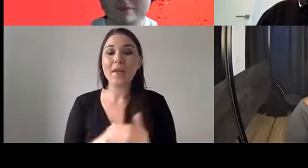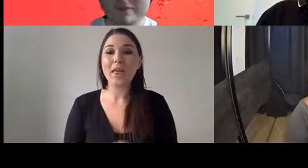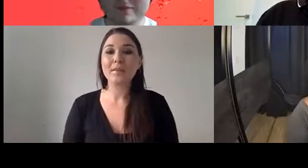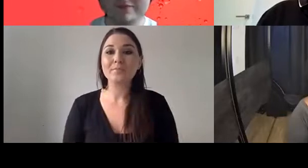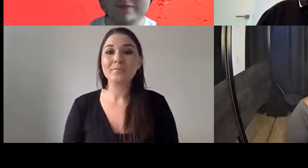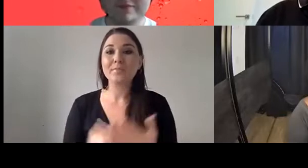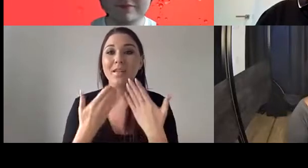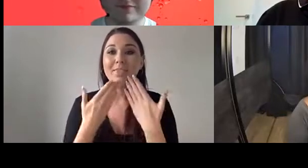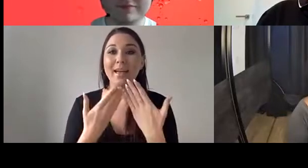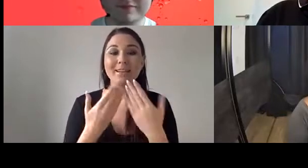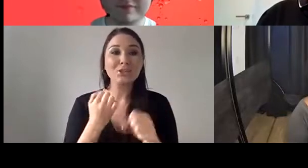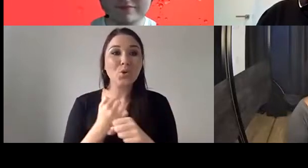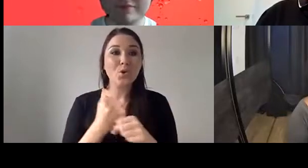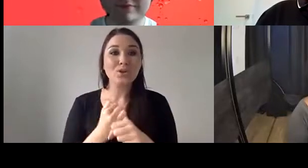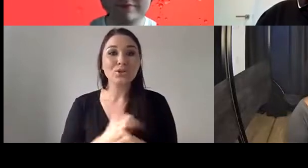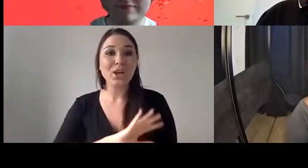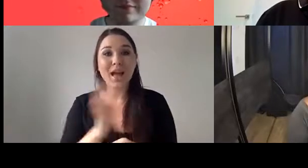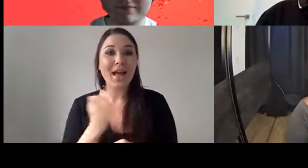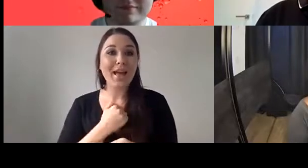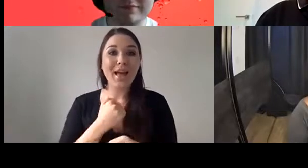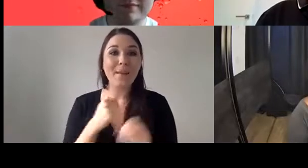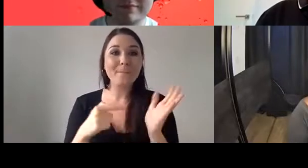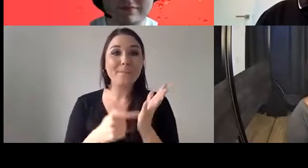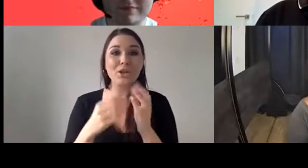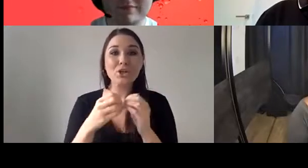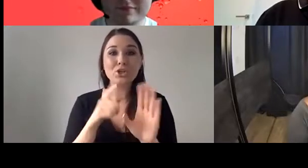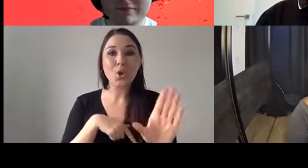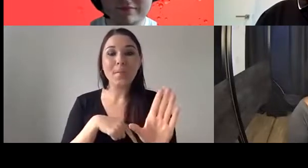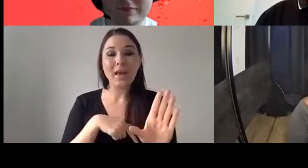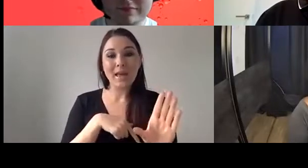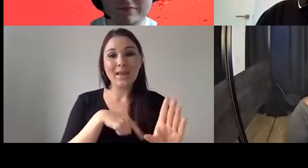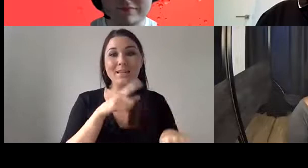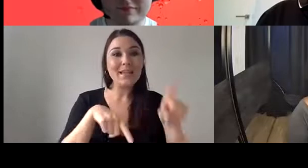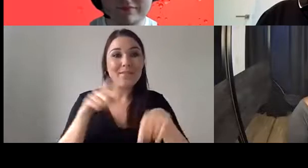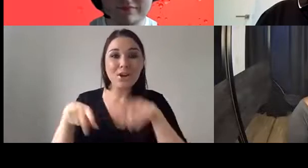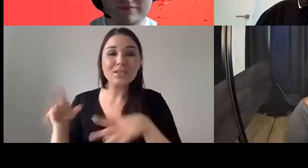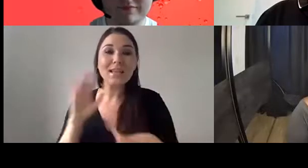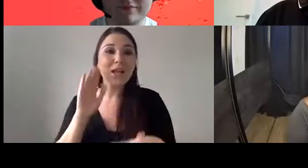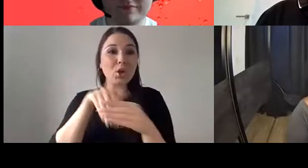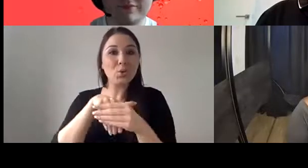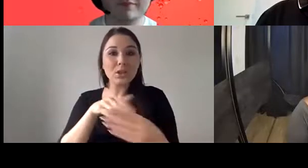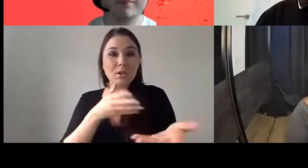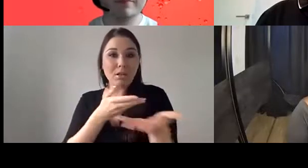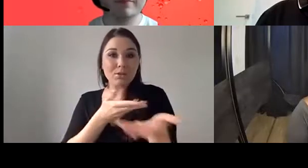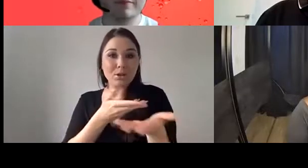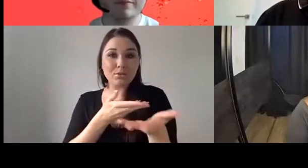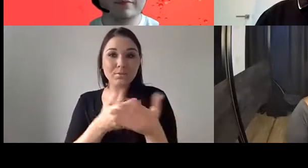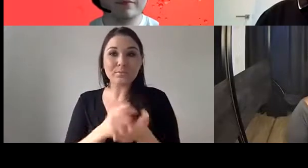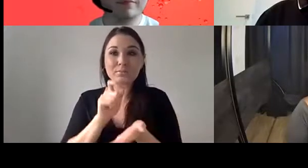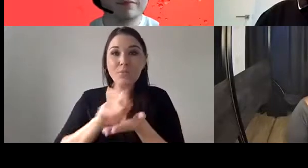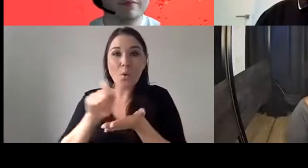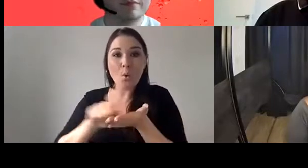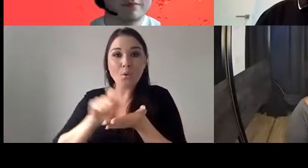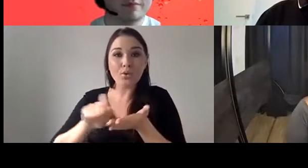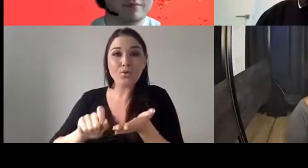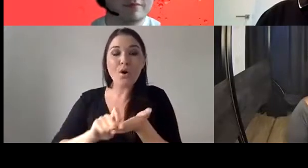Thanks, George. Hey, everyone. So I'm Toby. I'm a diversity and inclusion consultant, the author of the Inclusive